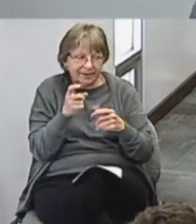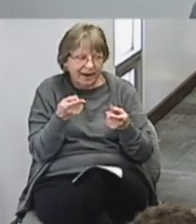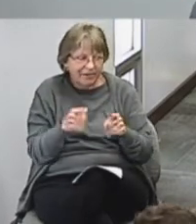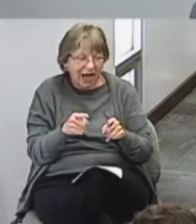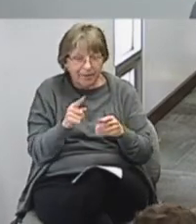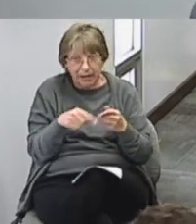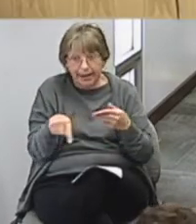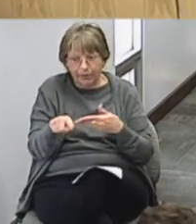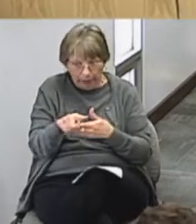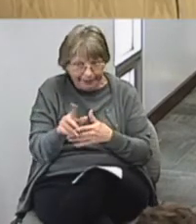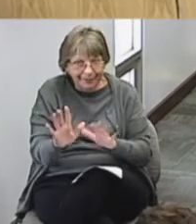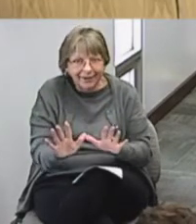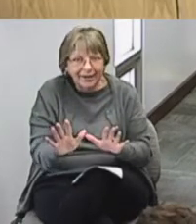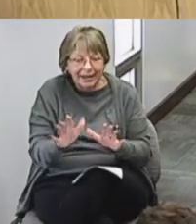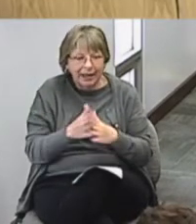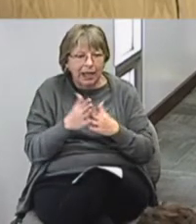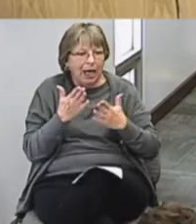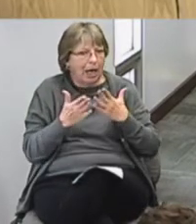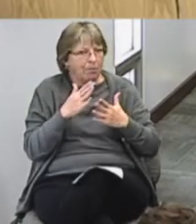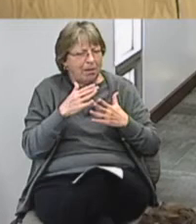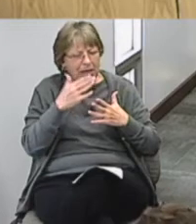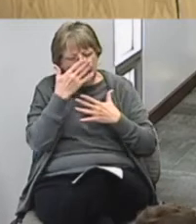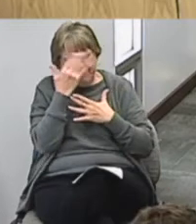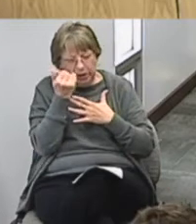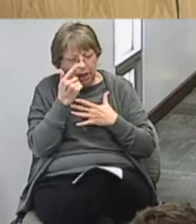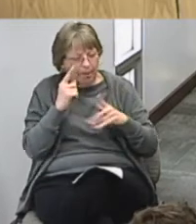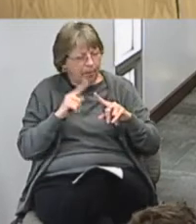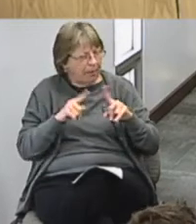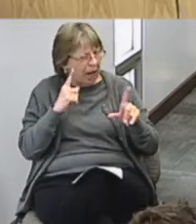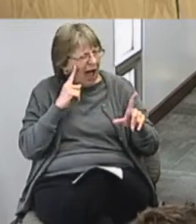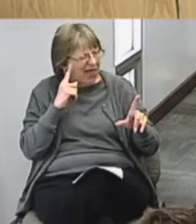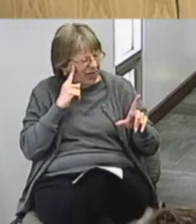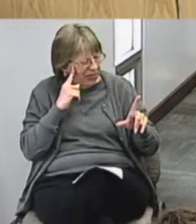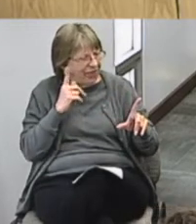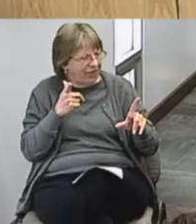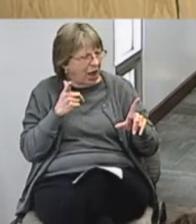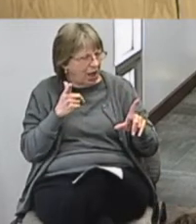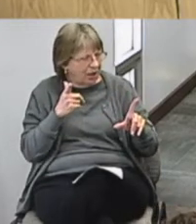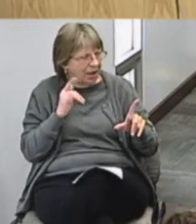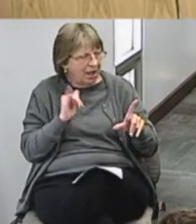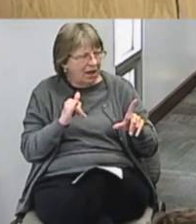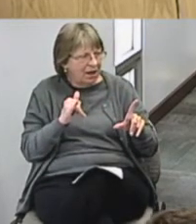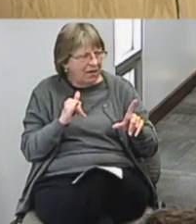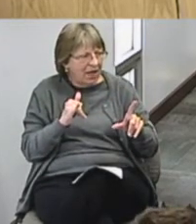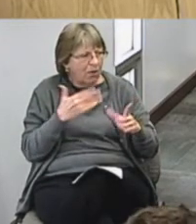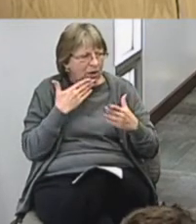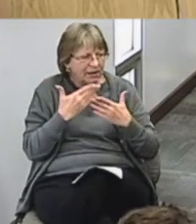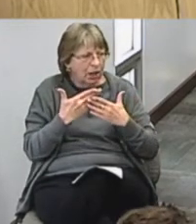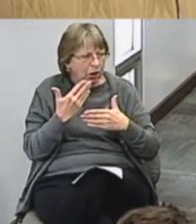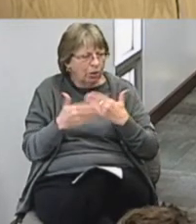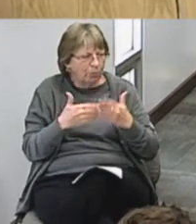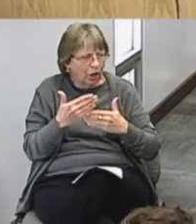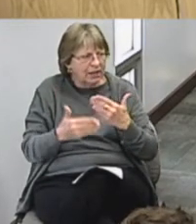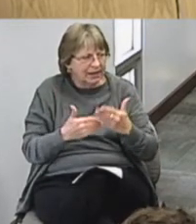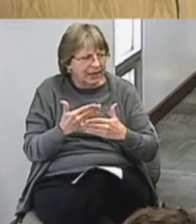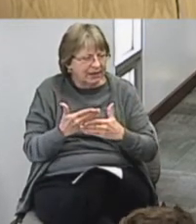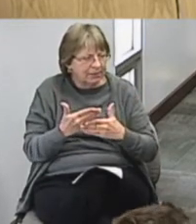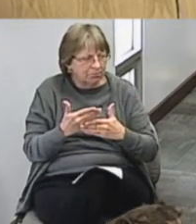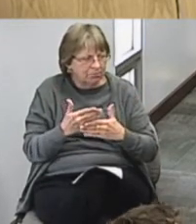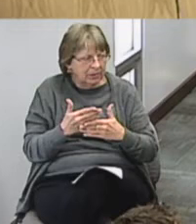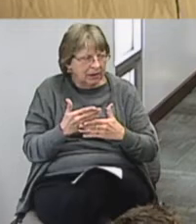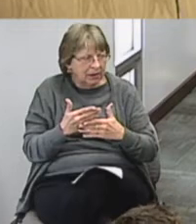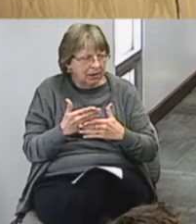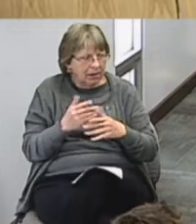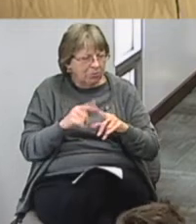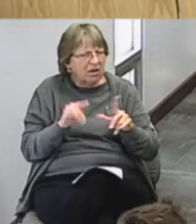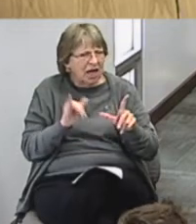And I might be misremembering, but I thought that was a fine process. If somebody has a better idea, then I'll listen to that as well. But that's where I